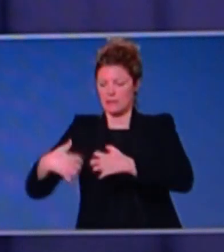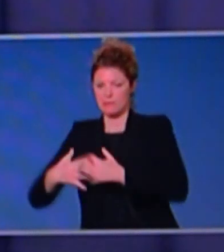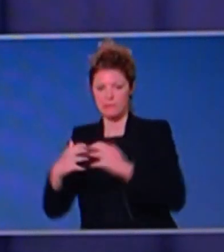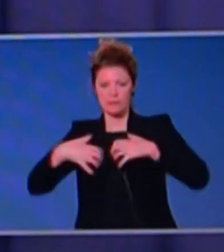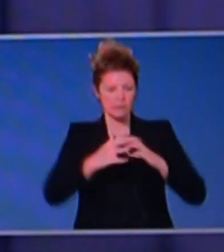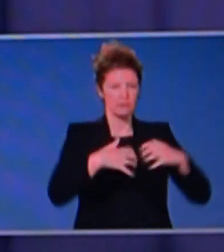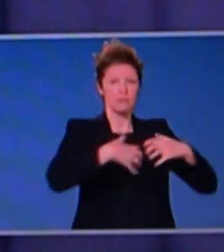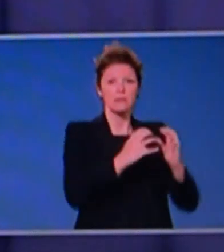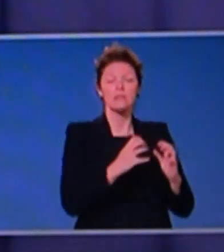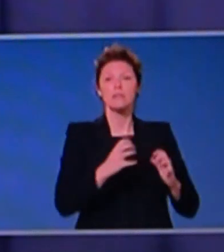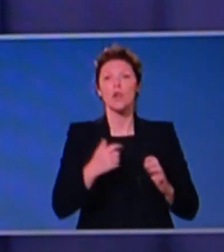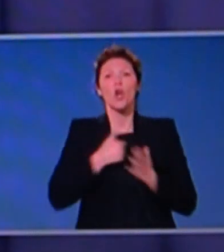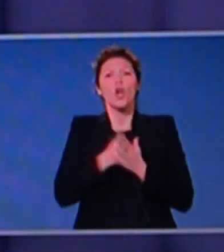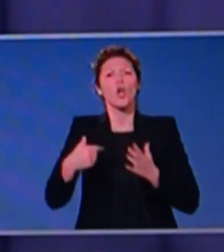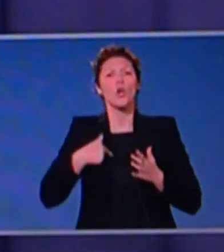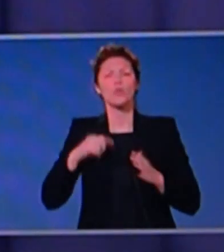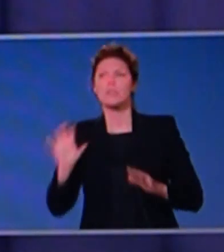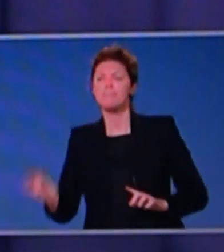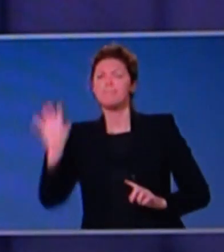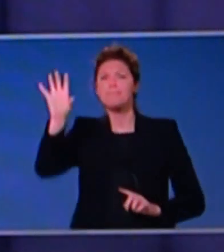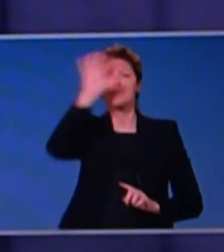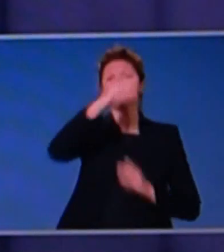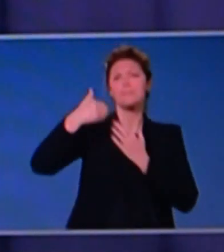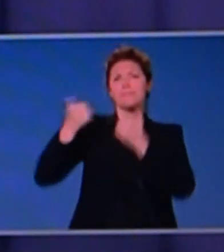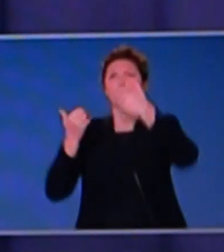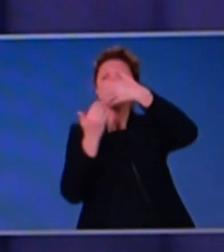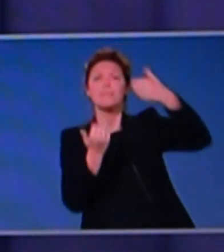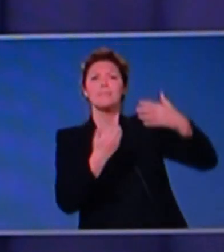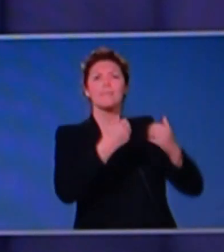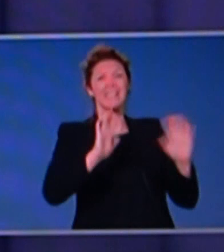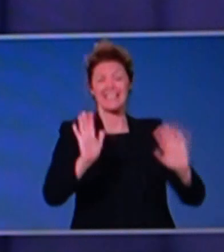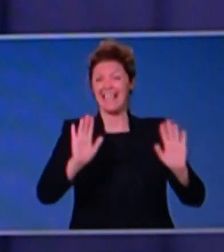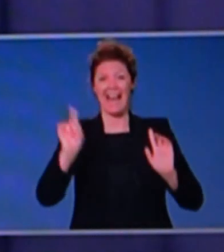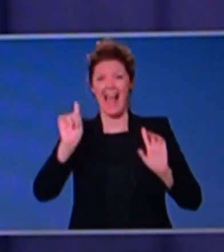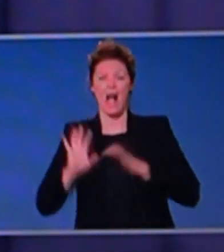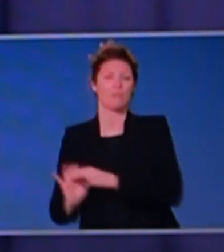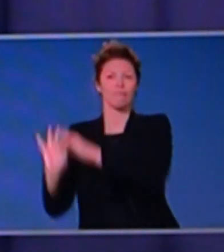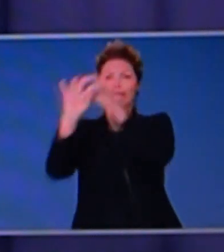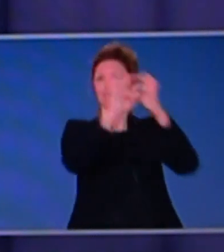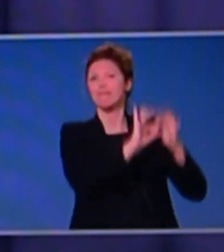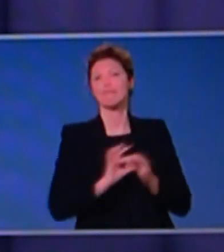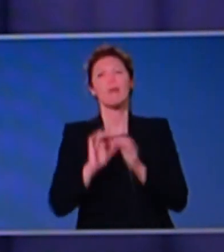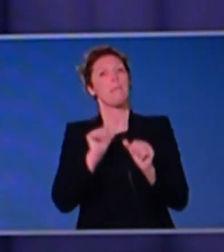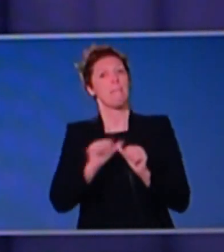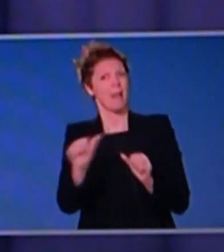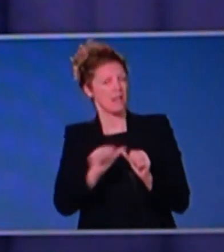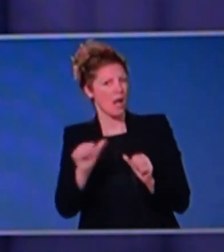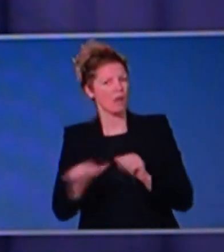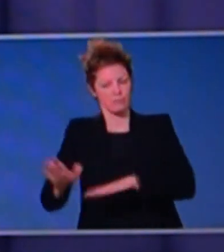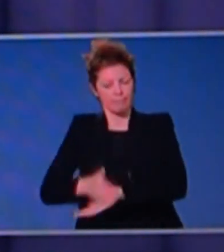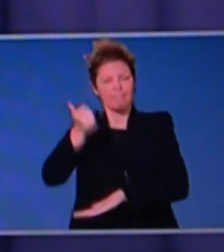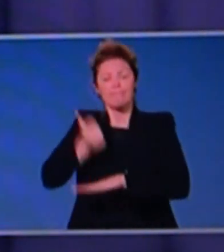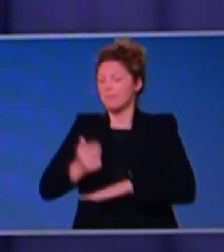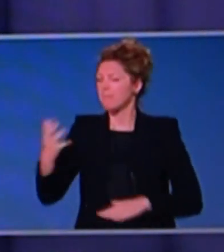our jurisdictional and Commonwealth systems. We need to make that work better. We need to ensure